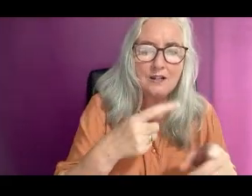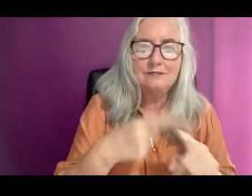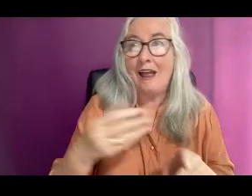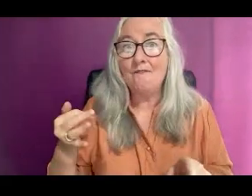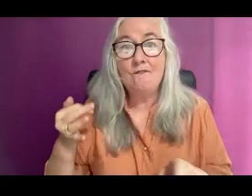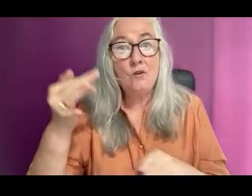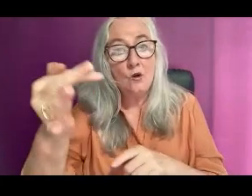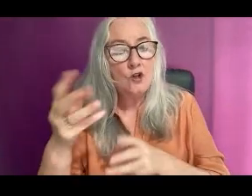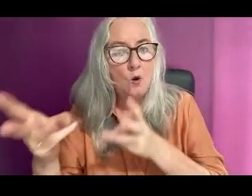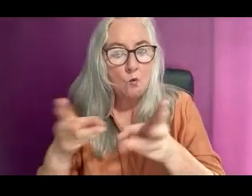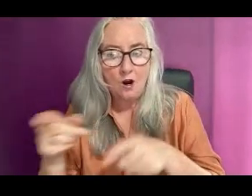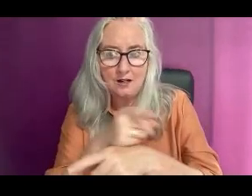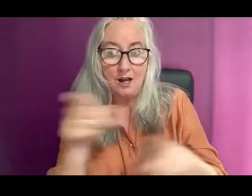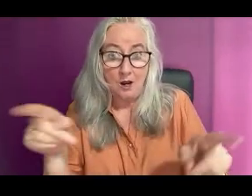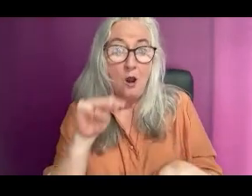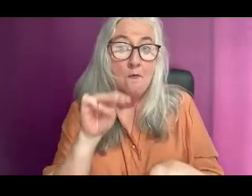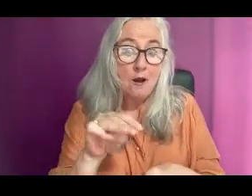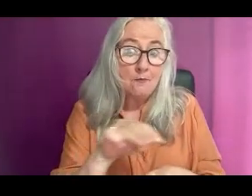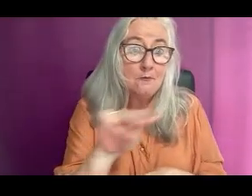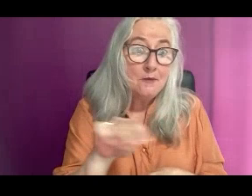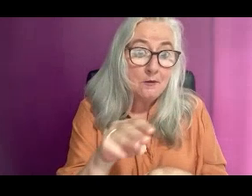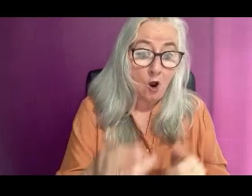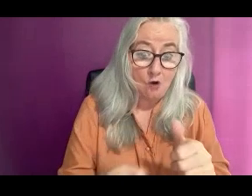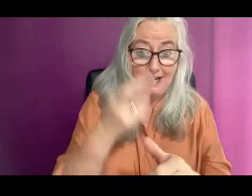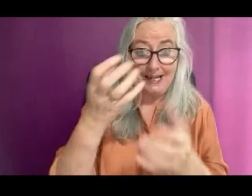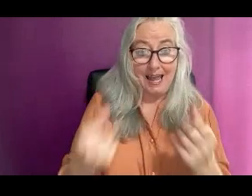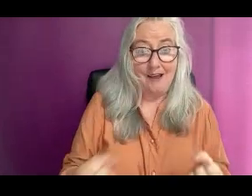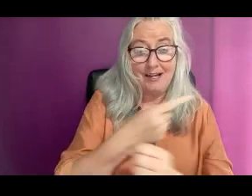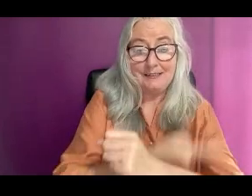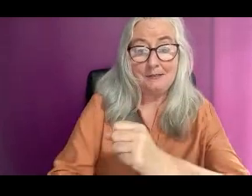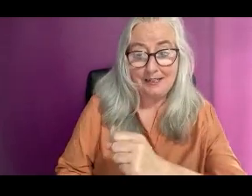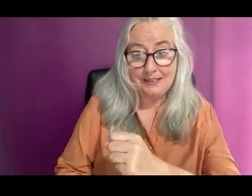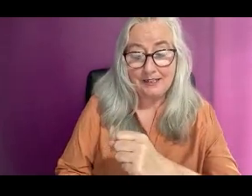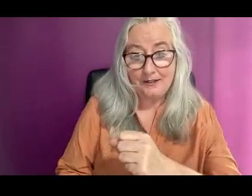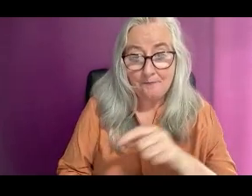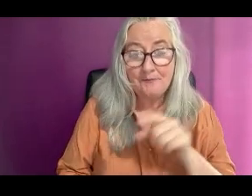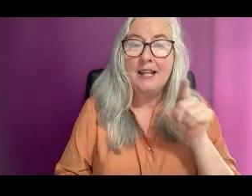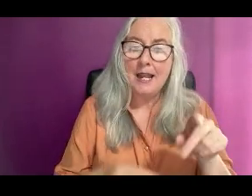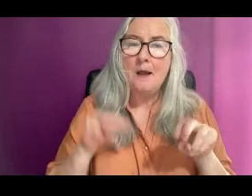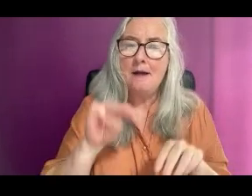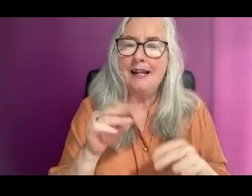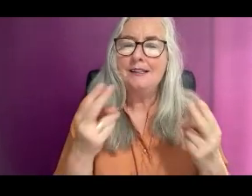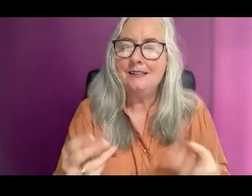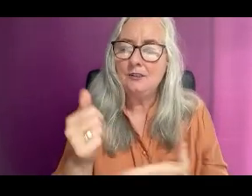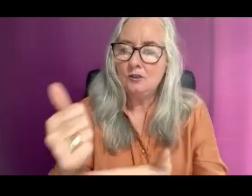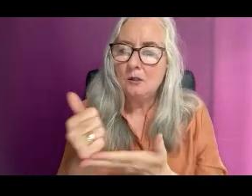there are probably people already with disabilities who might need support,